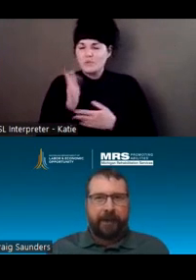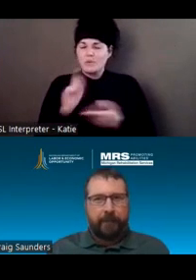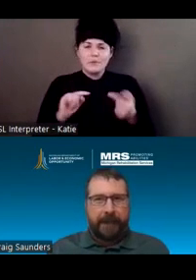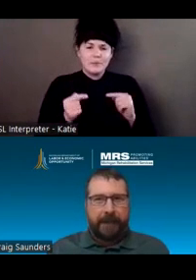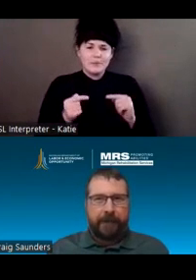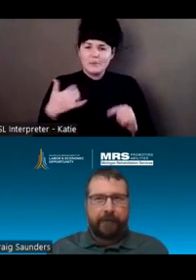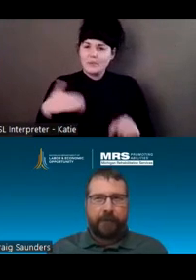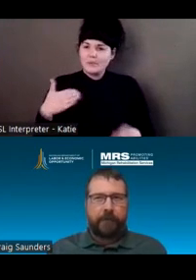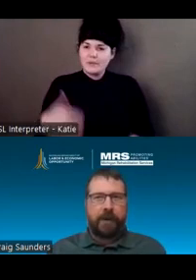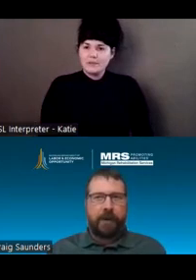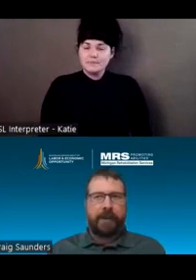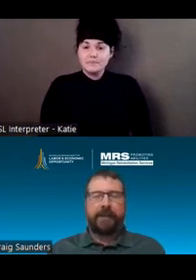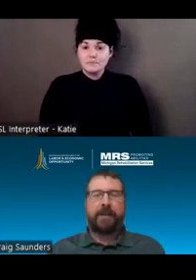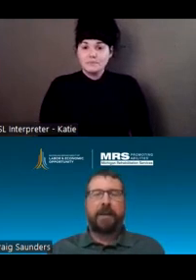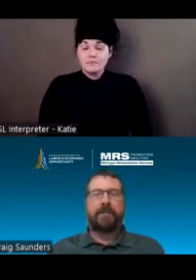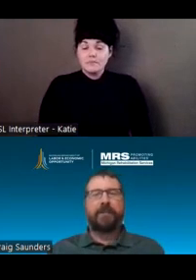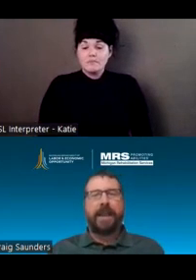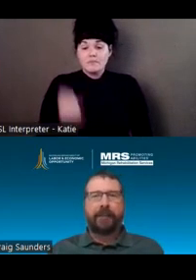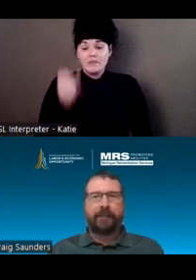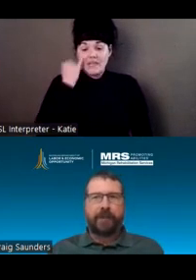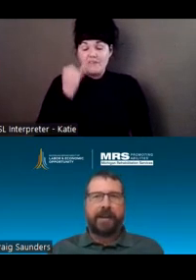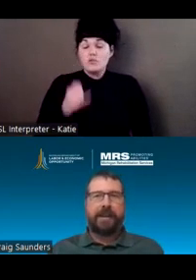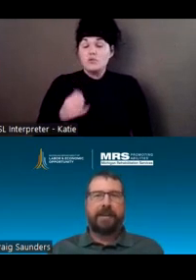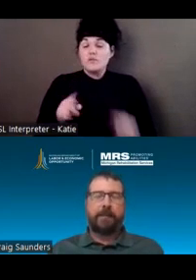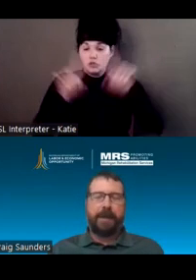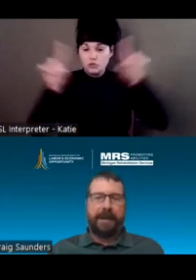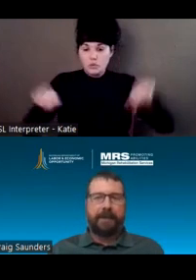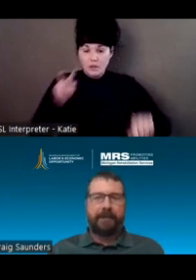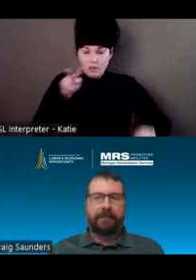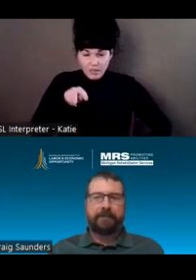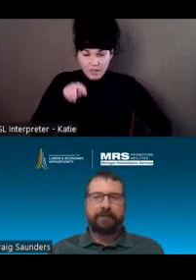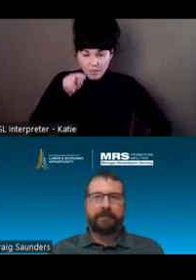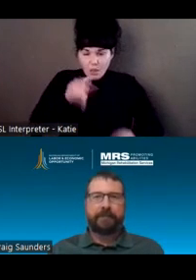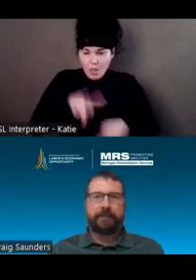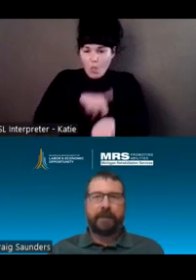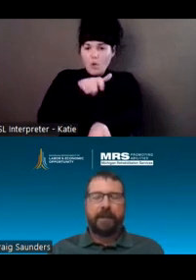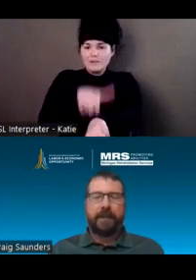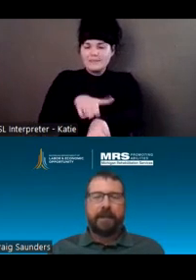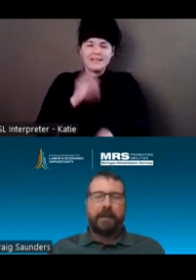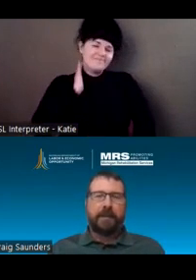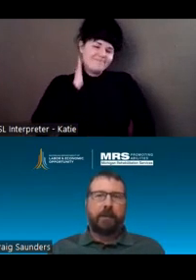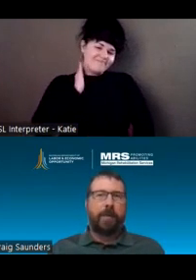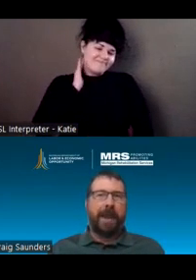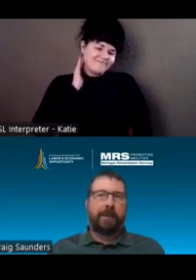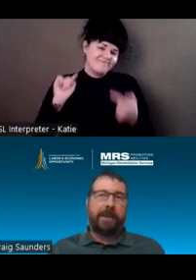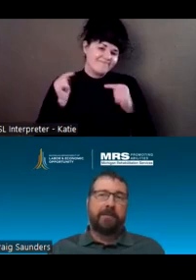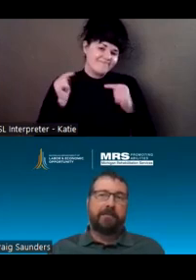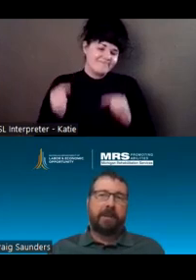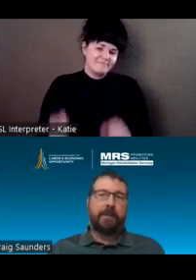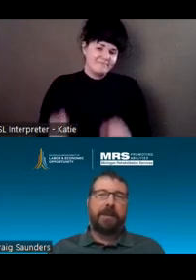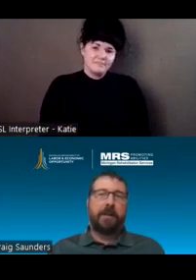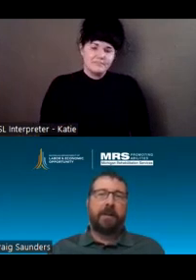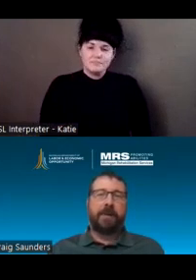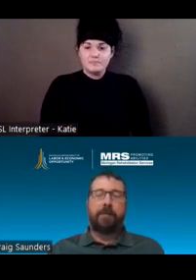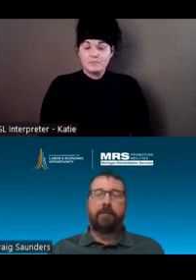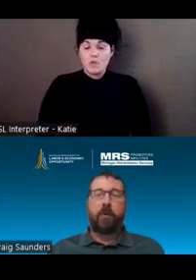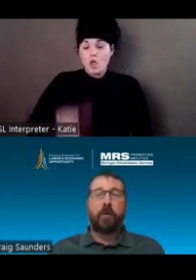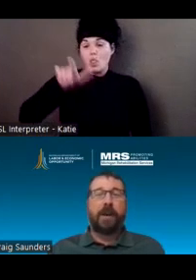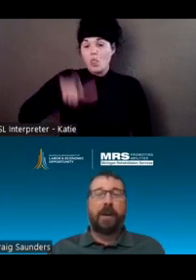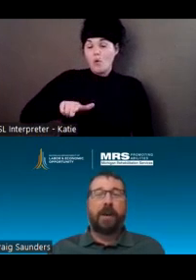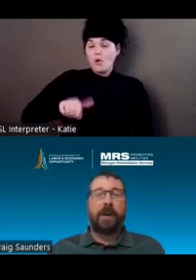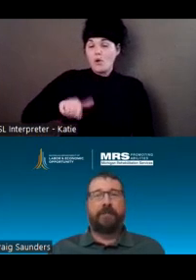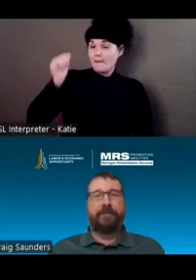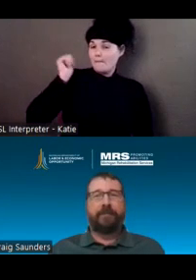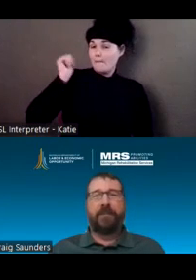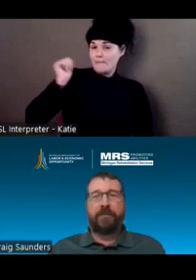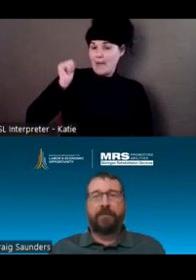your laptop monitor for too long, it can cause neck strain and pain. Low back pain can be caused by